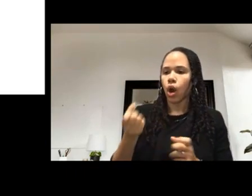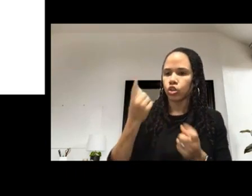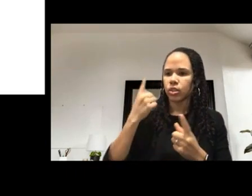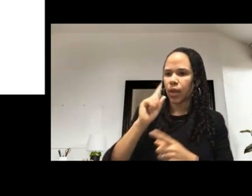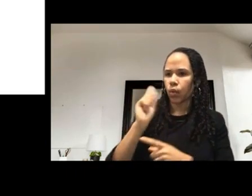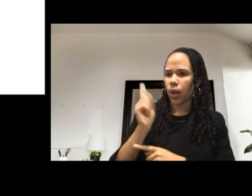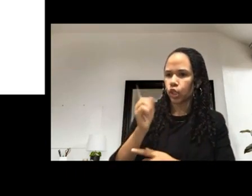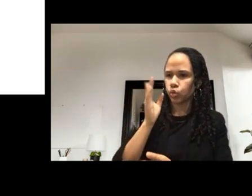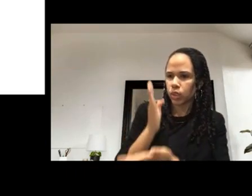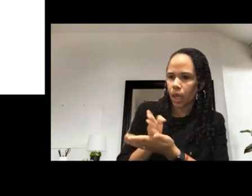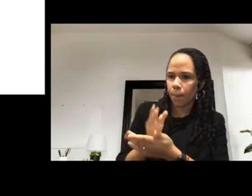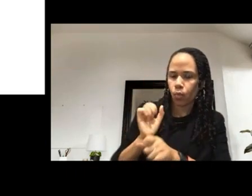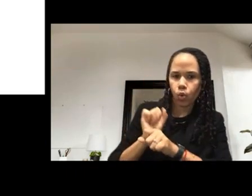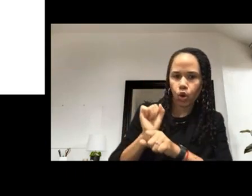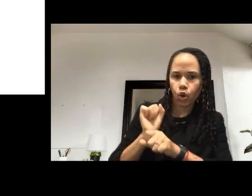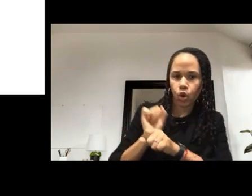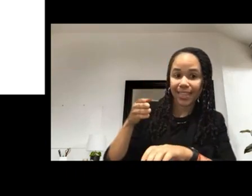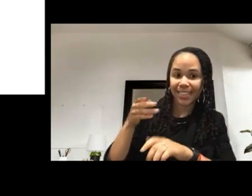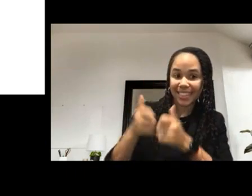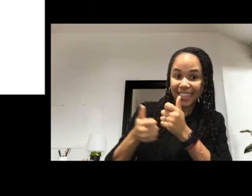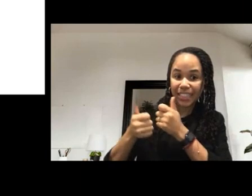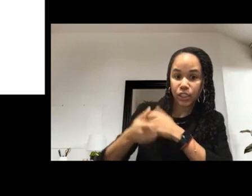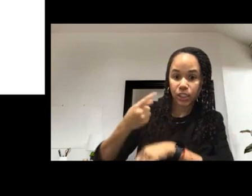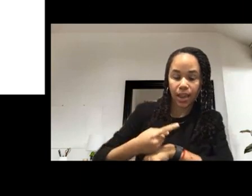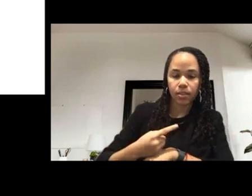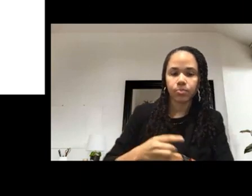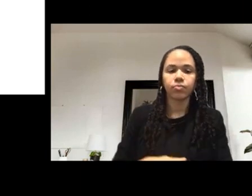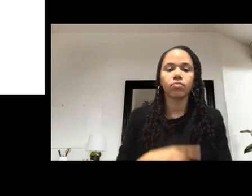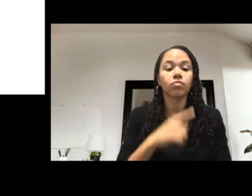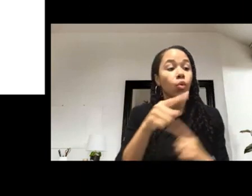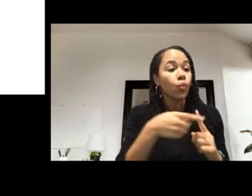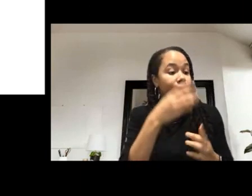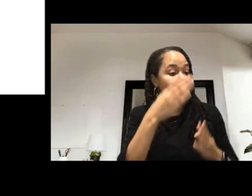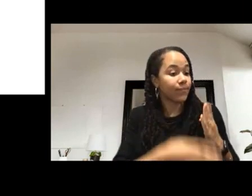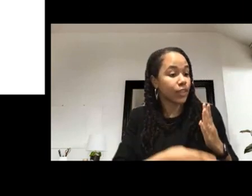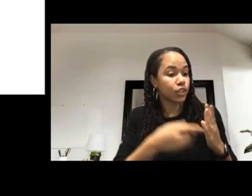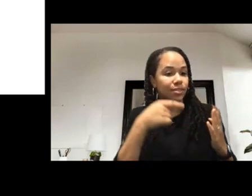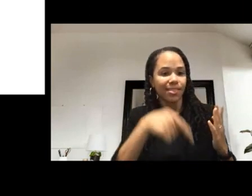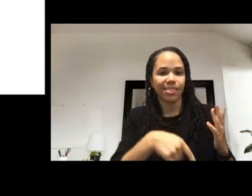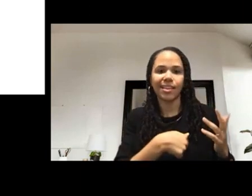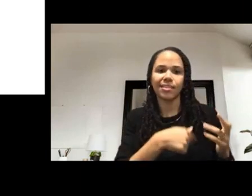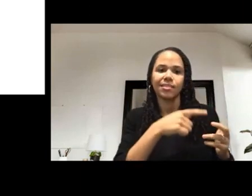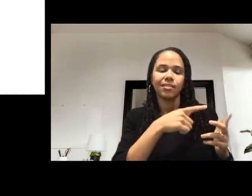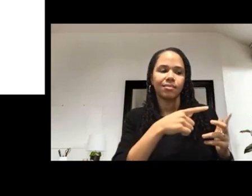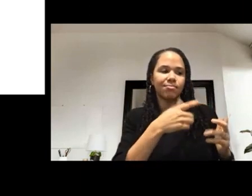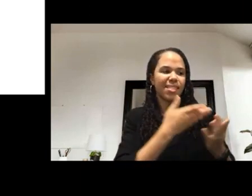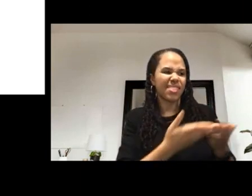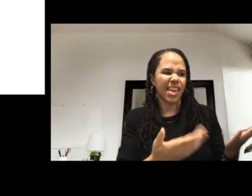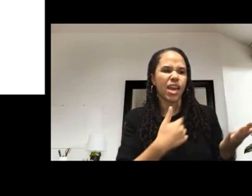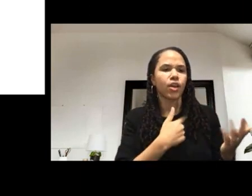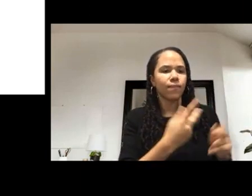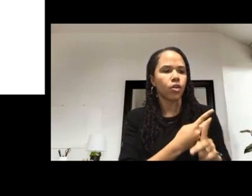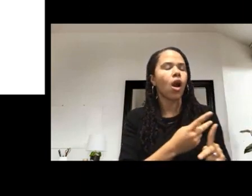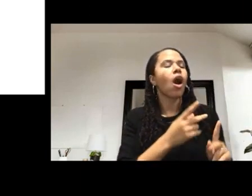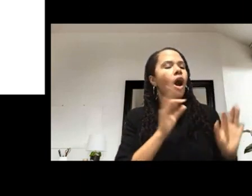suggest maybe after you finish task X or task Y, this is a good place to stop and you can pick it up again